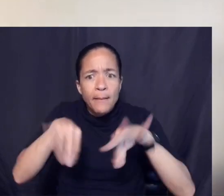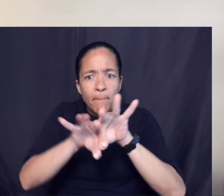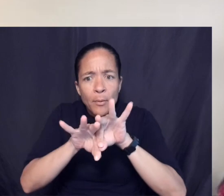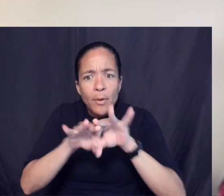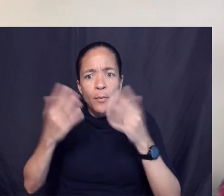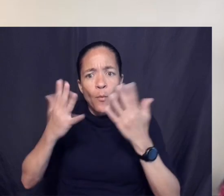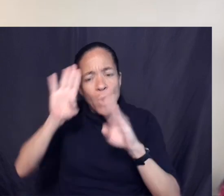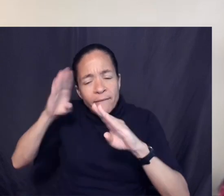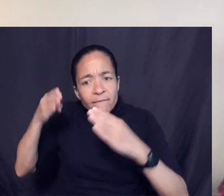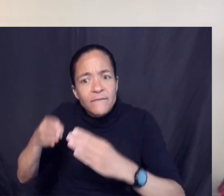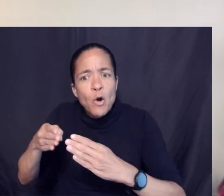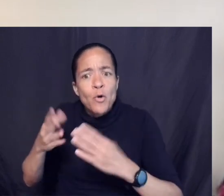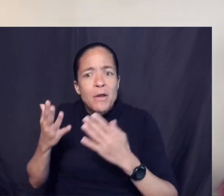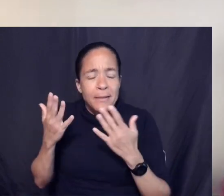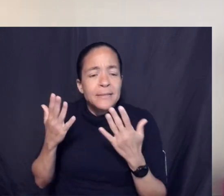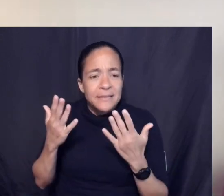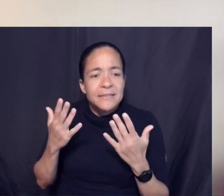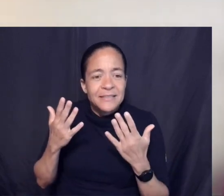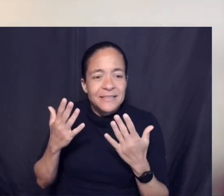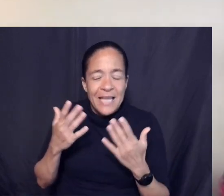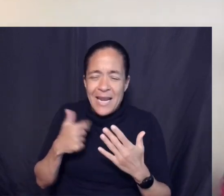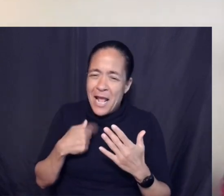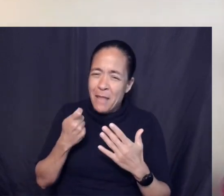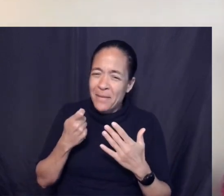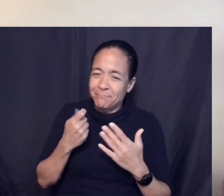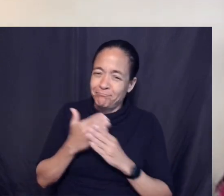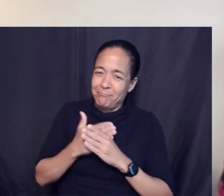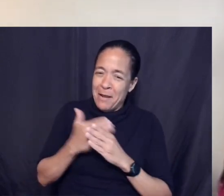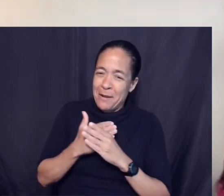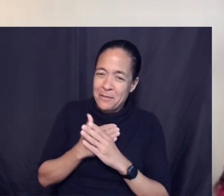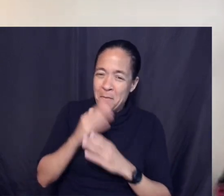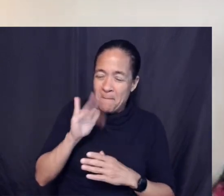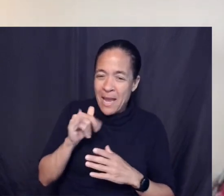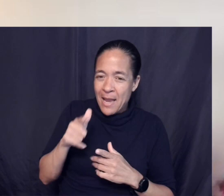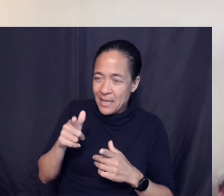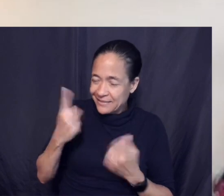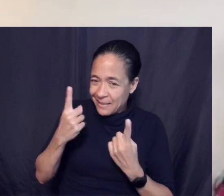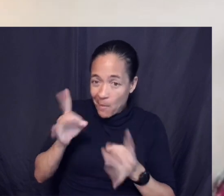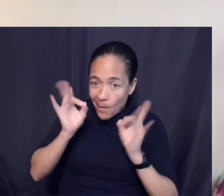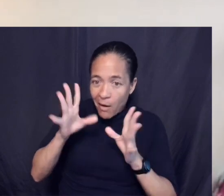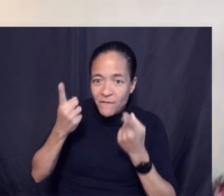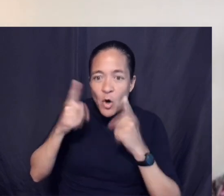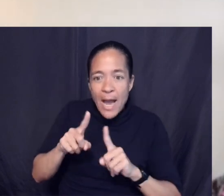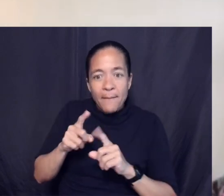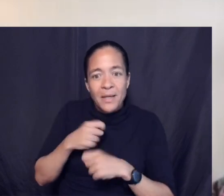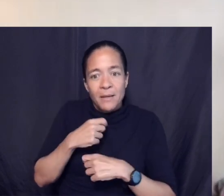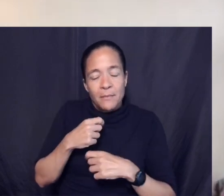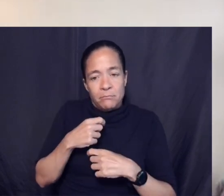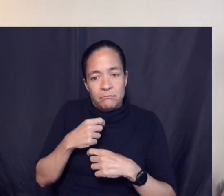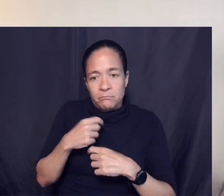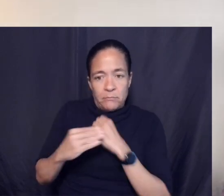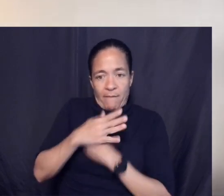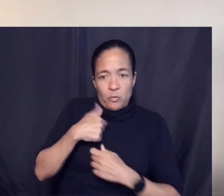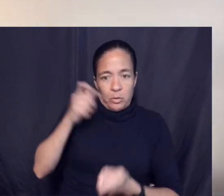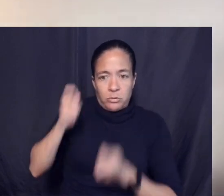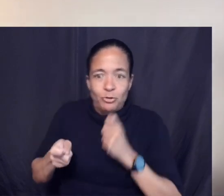on. And it bothers me that it takes something as terrible as this for that to be the case.